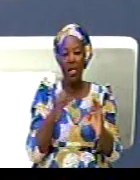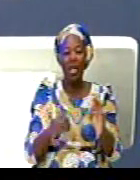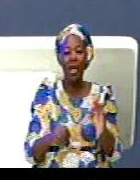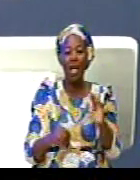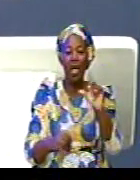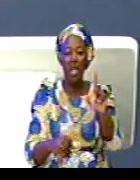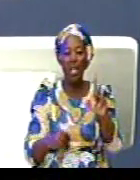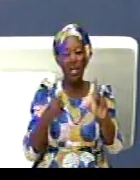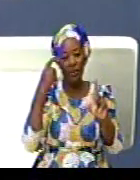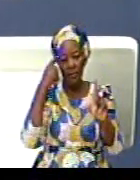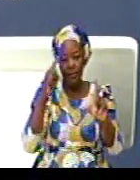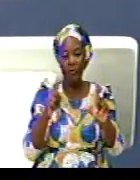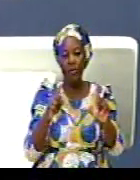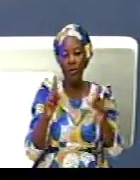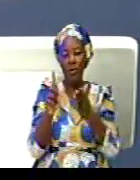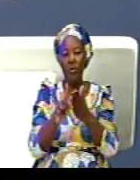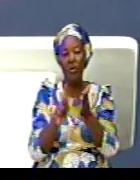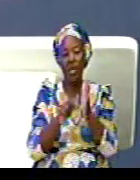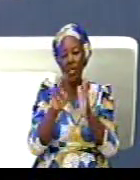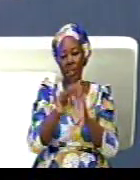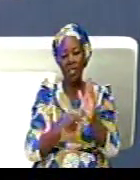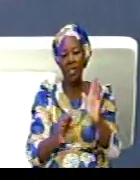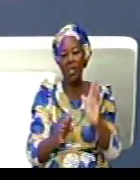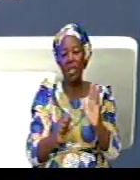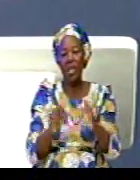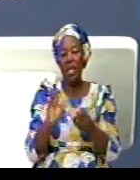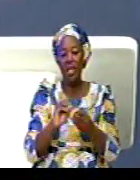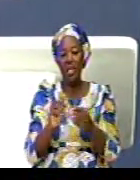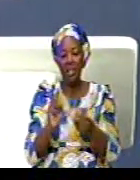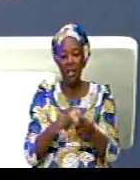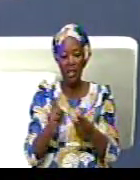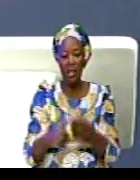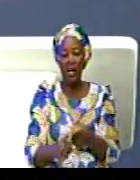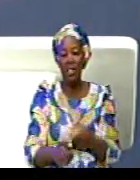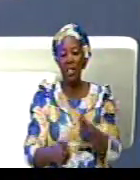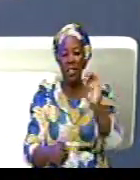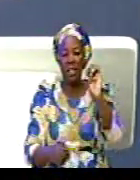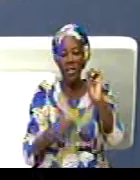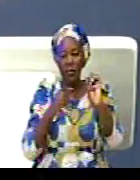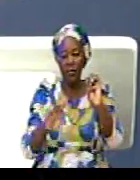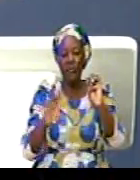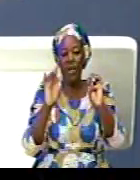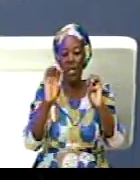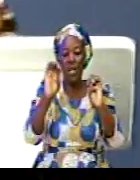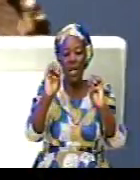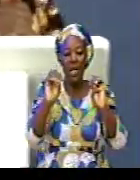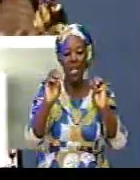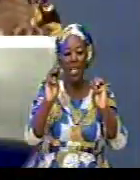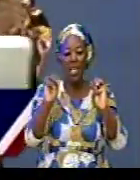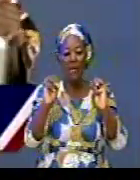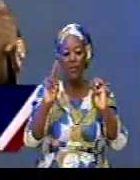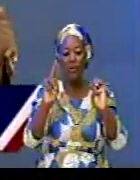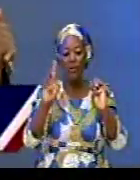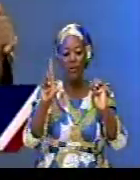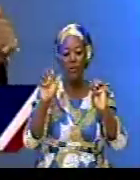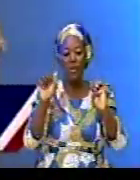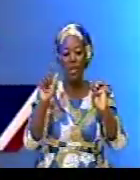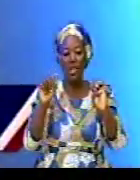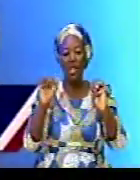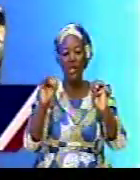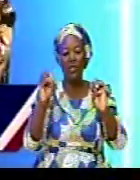for lasciviousness and lust and lawlessness. And then E, you